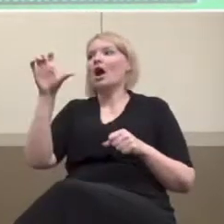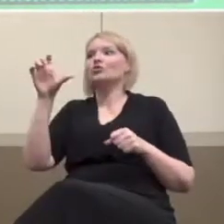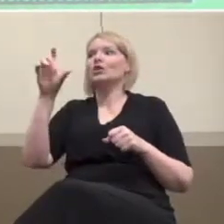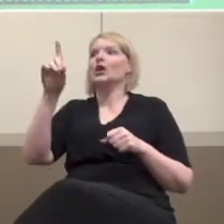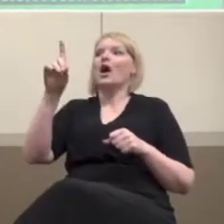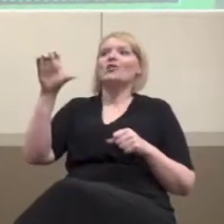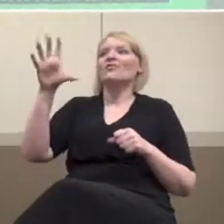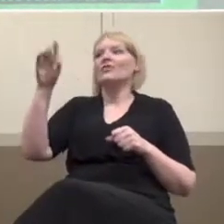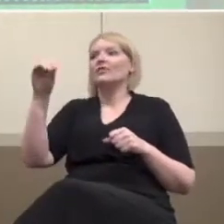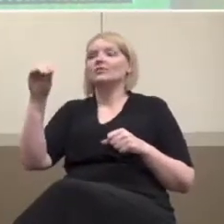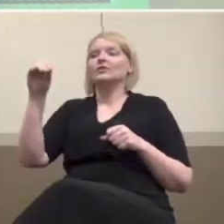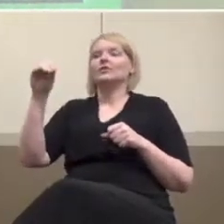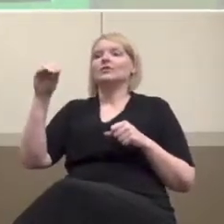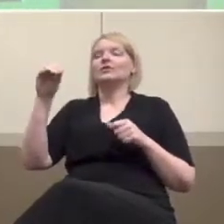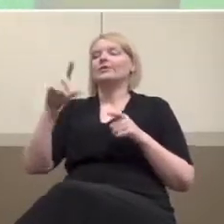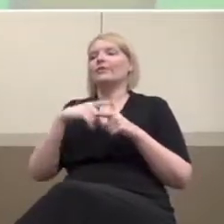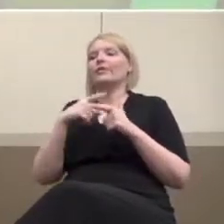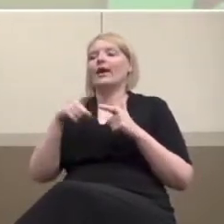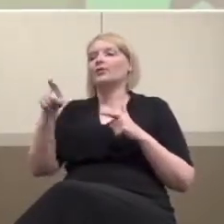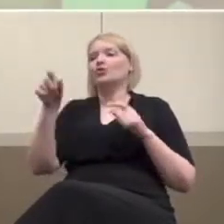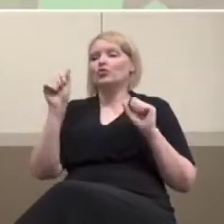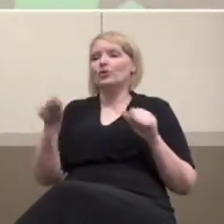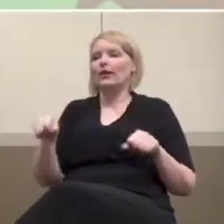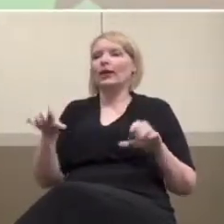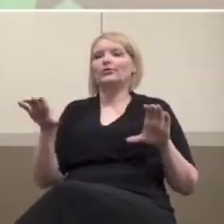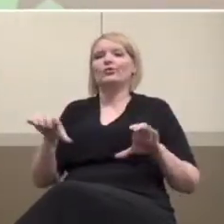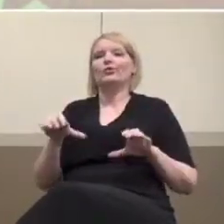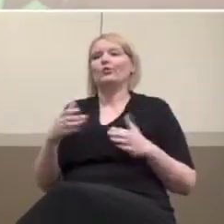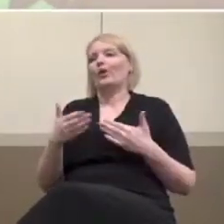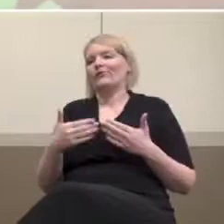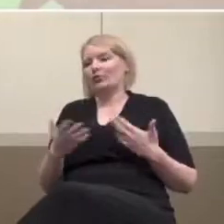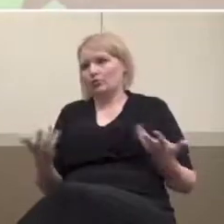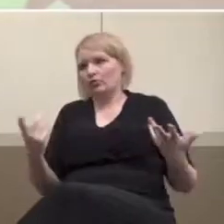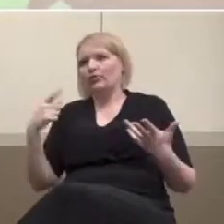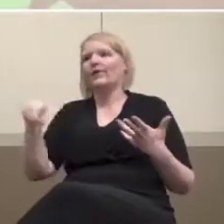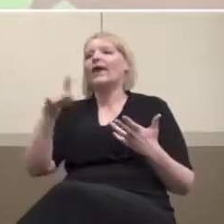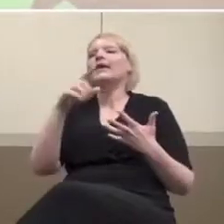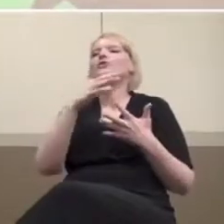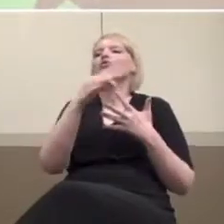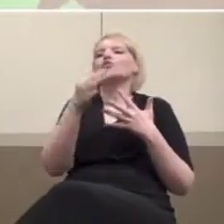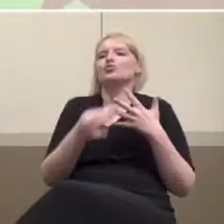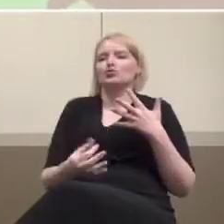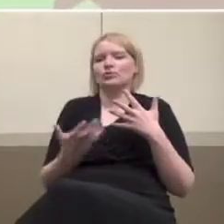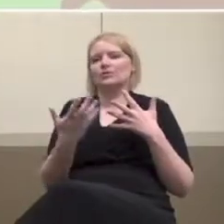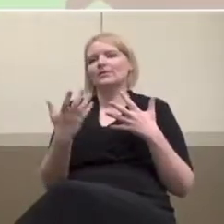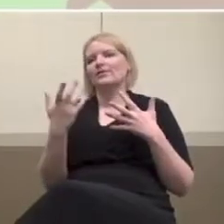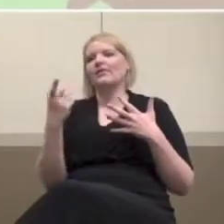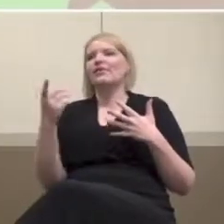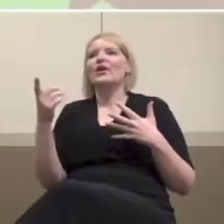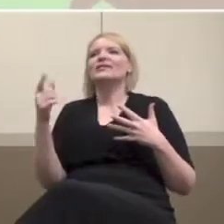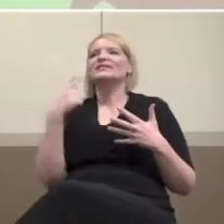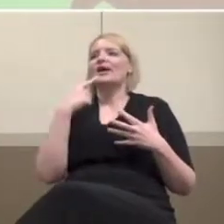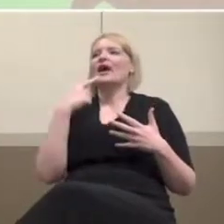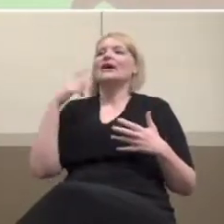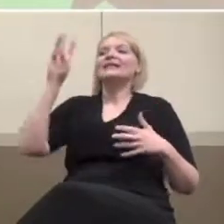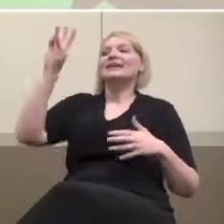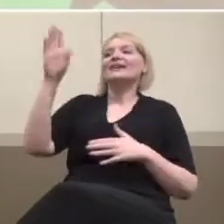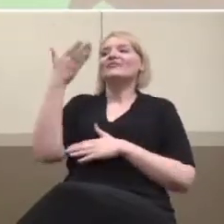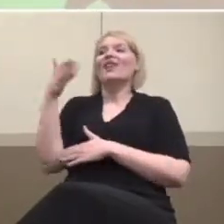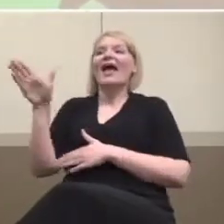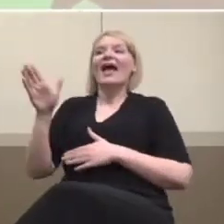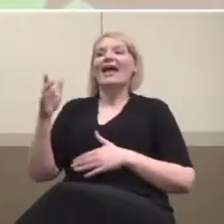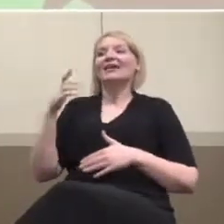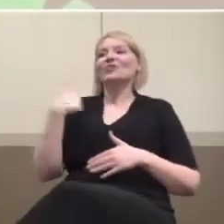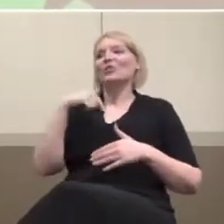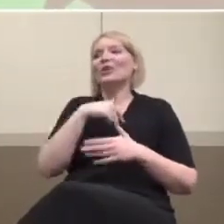150, then you could do whatever, and we let them choose. Of course, they are like, let's go to Six Flags. Let's